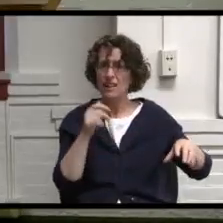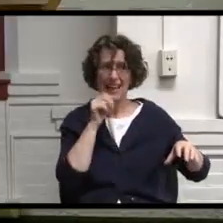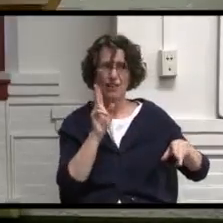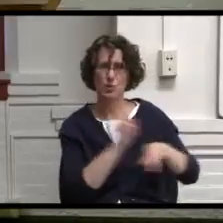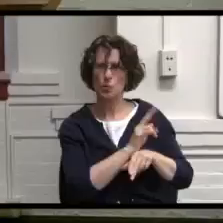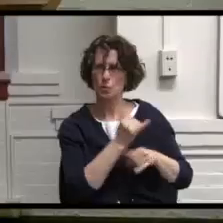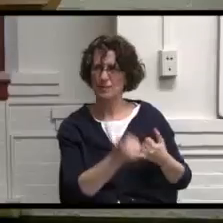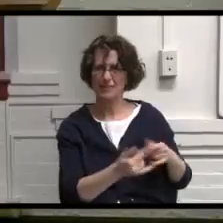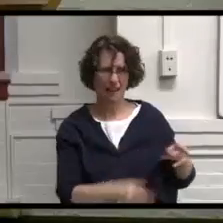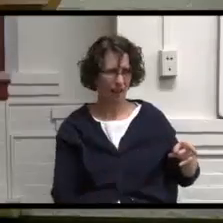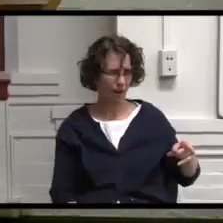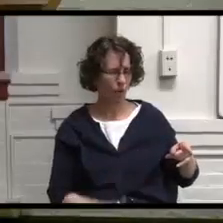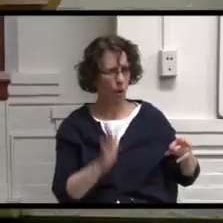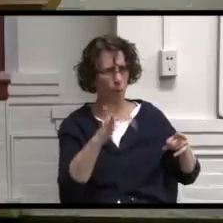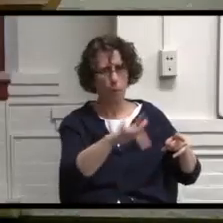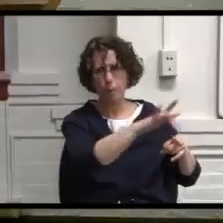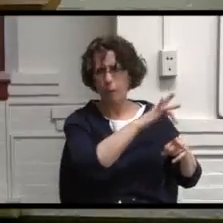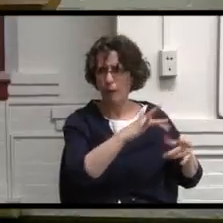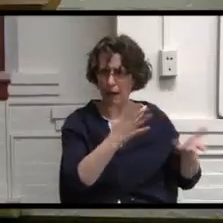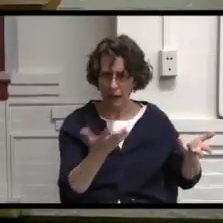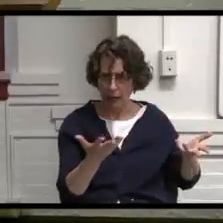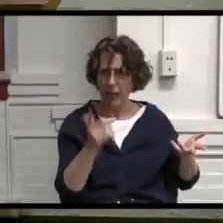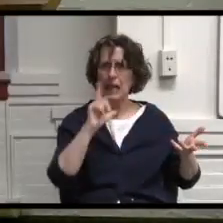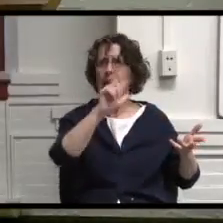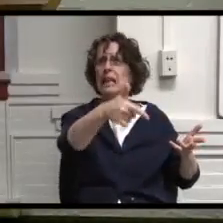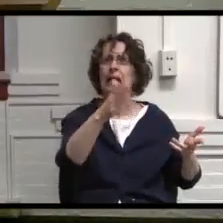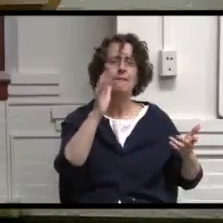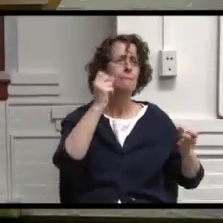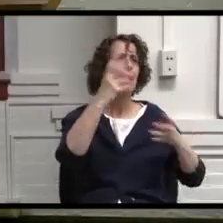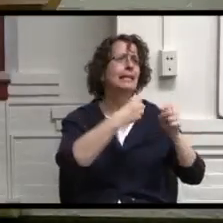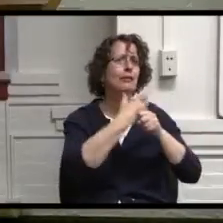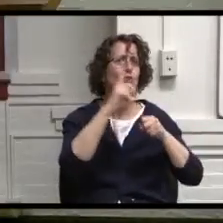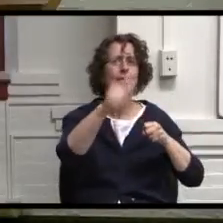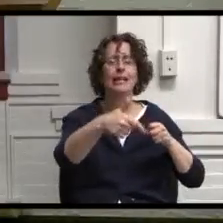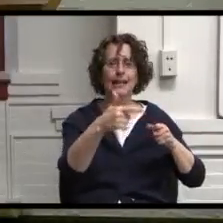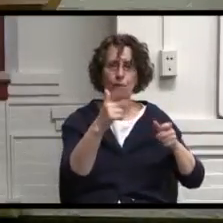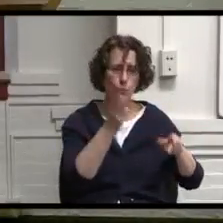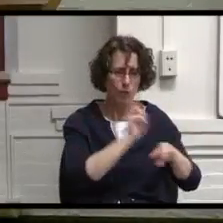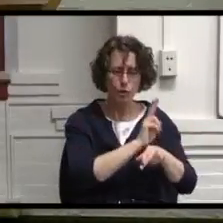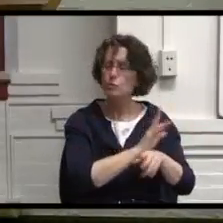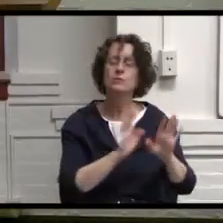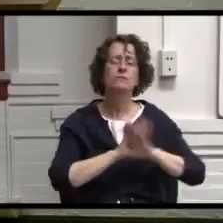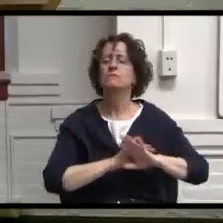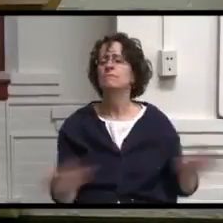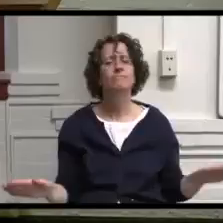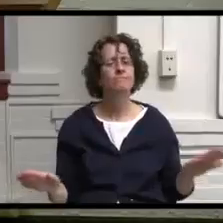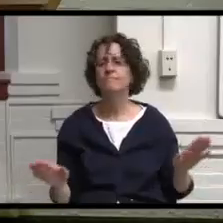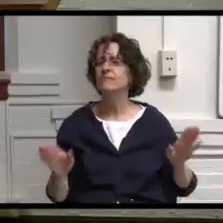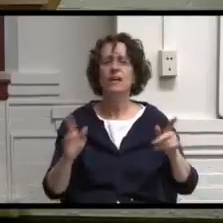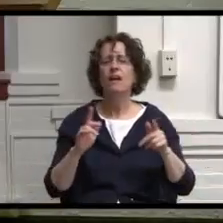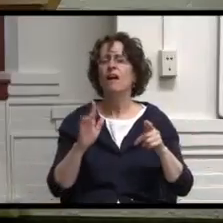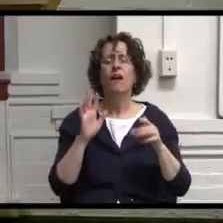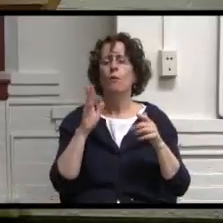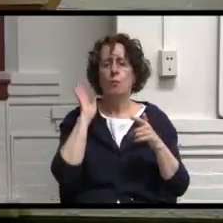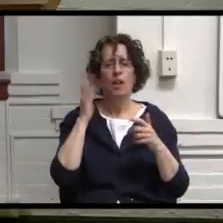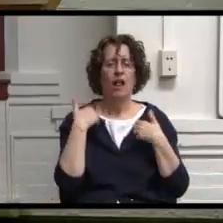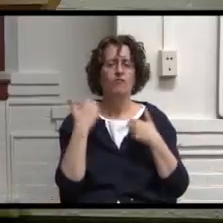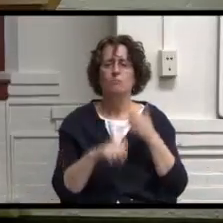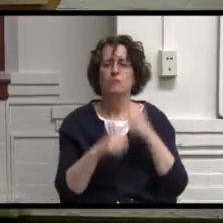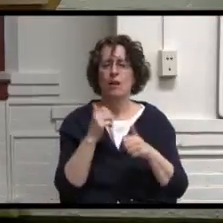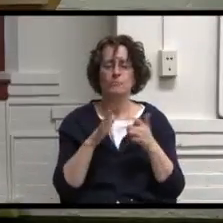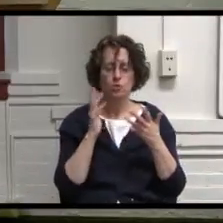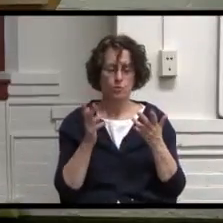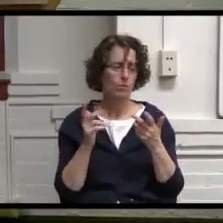used areas here and an open area and then another used area over here. It always gets into problems when the two meet. Now, can I ask you a